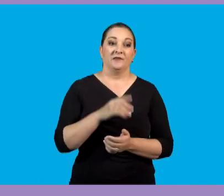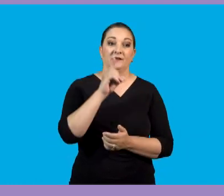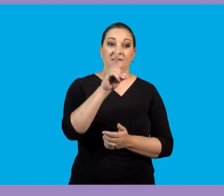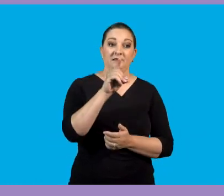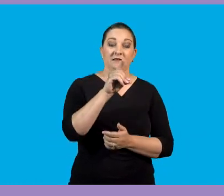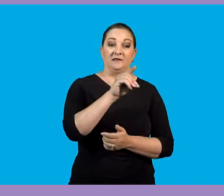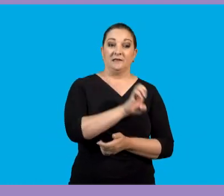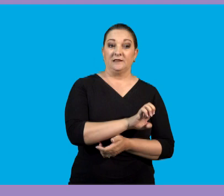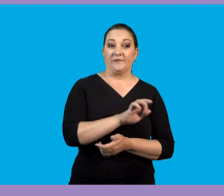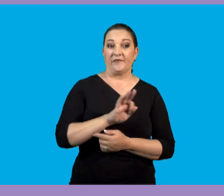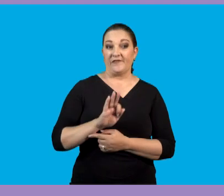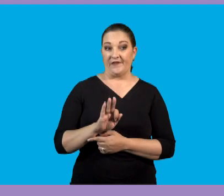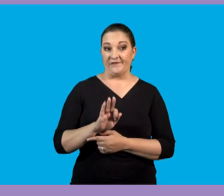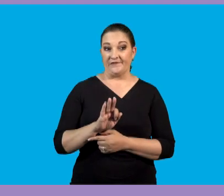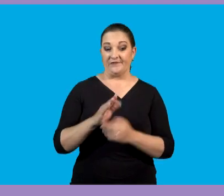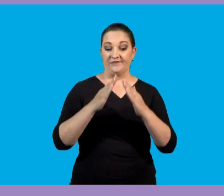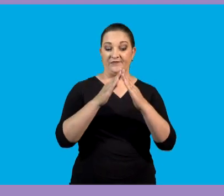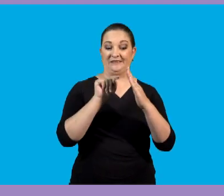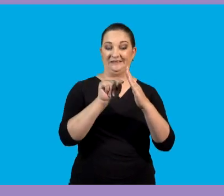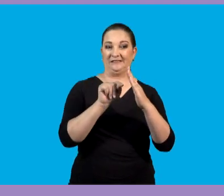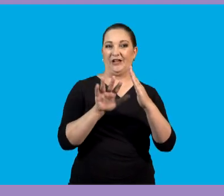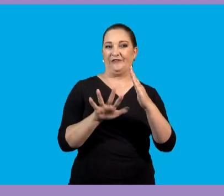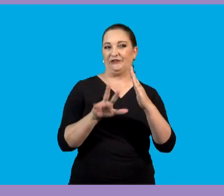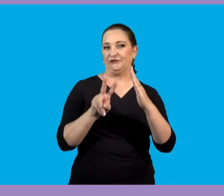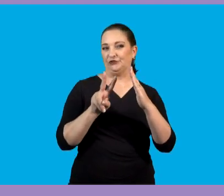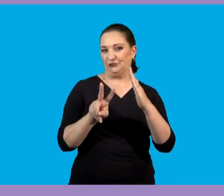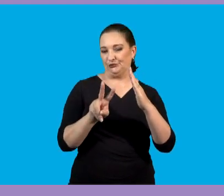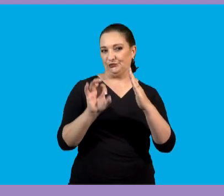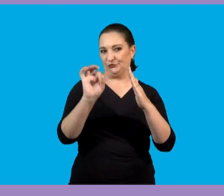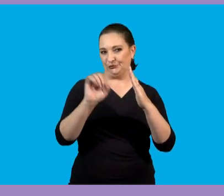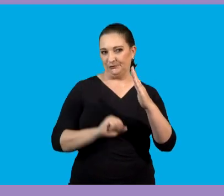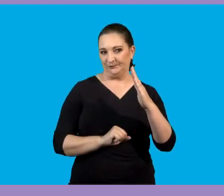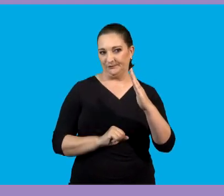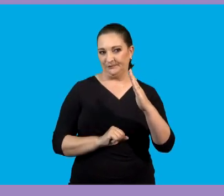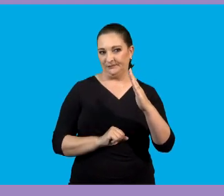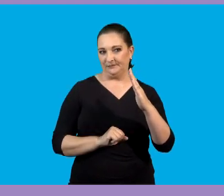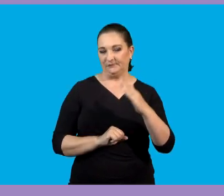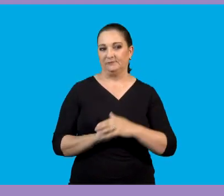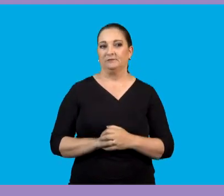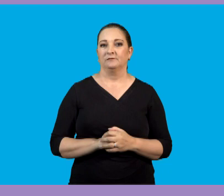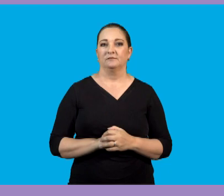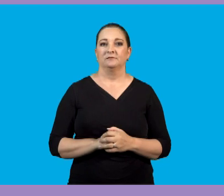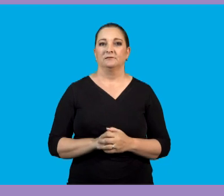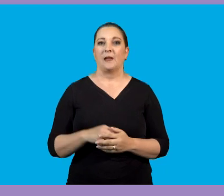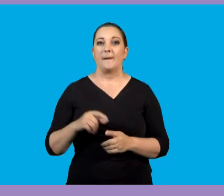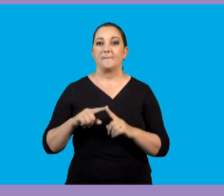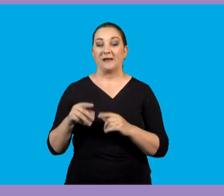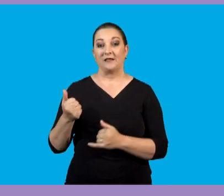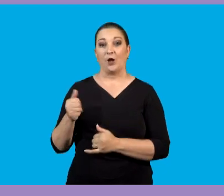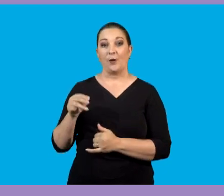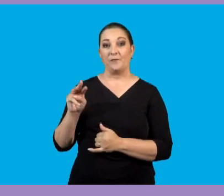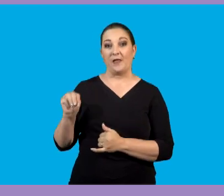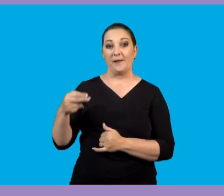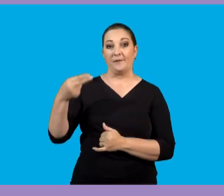triangle DEF, the included angle is 52 degrees. In this triangle